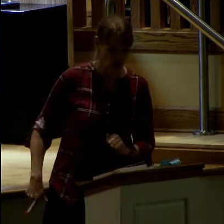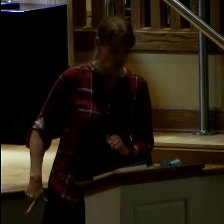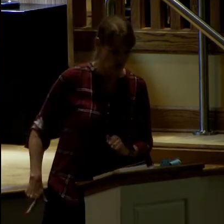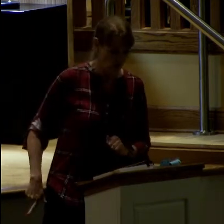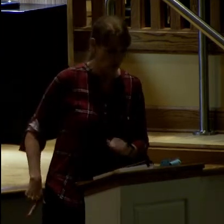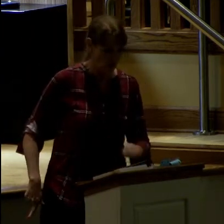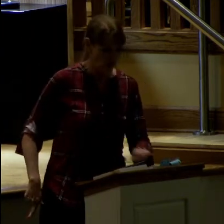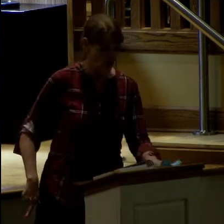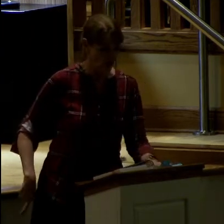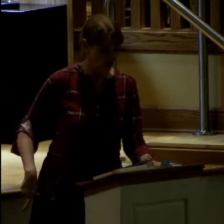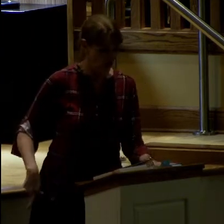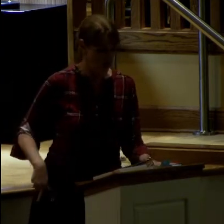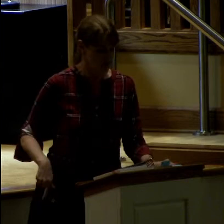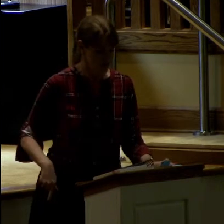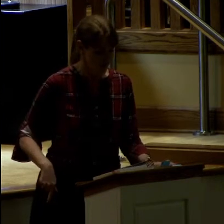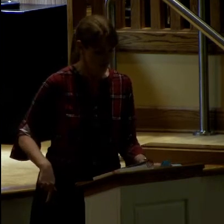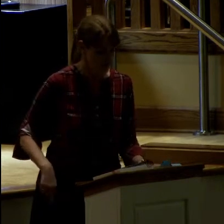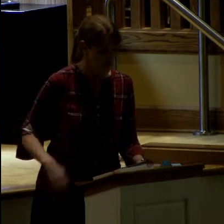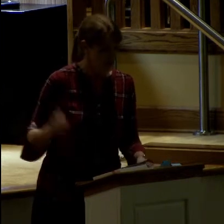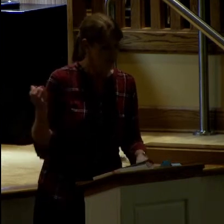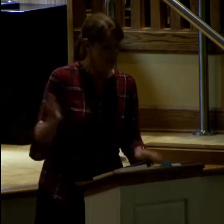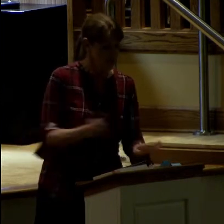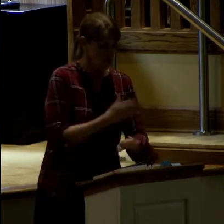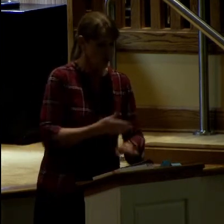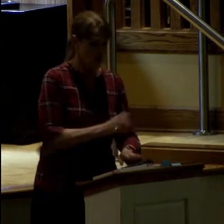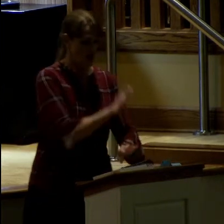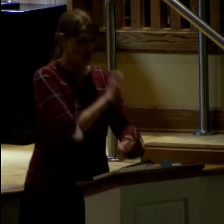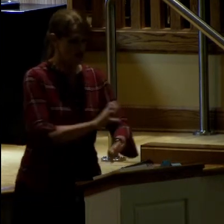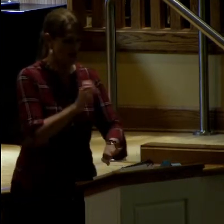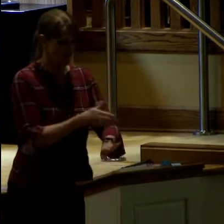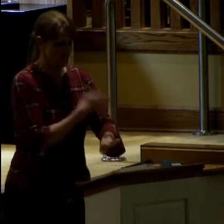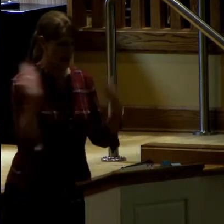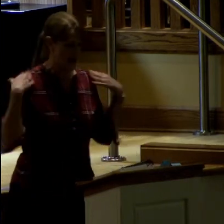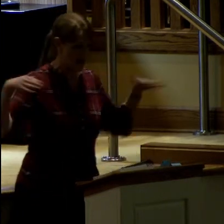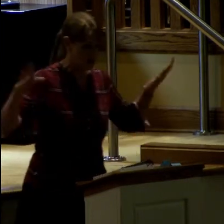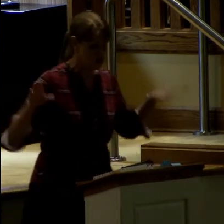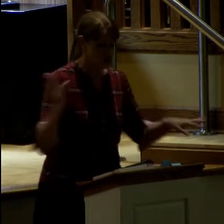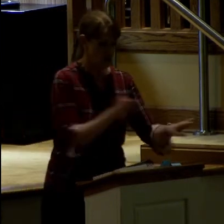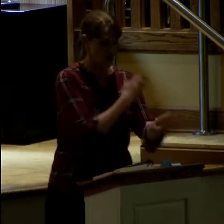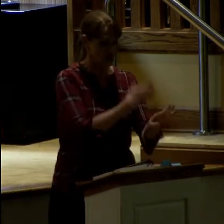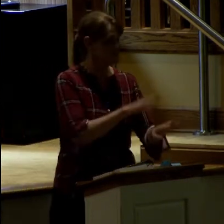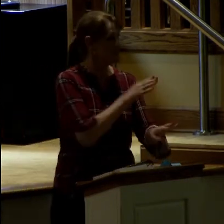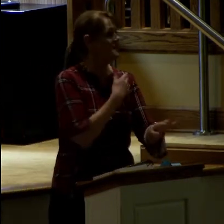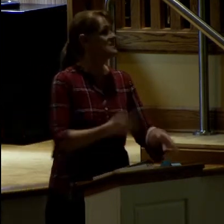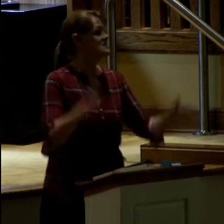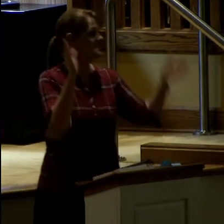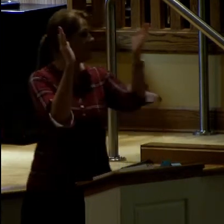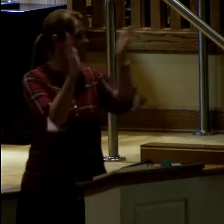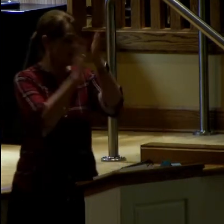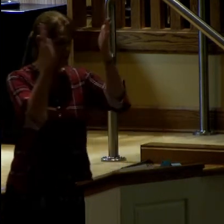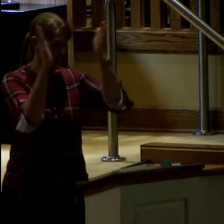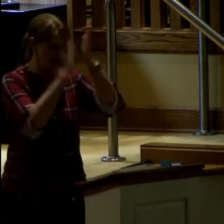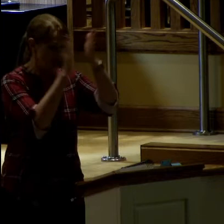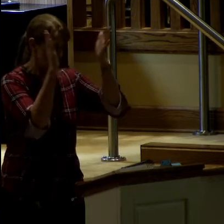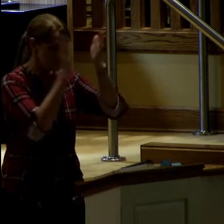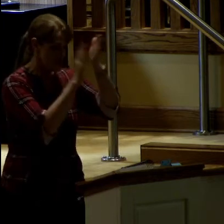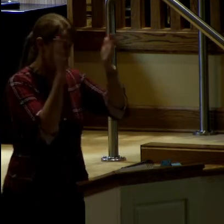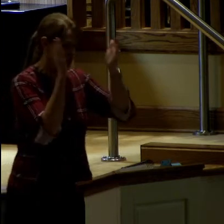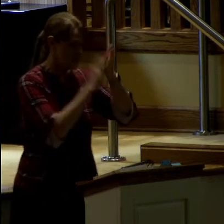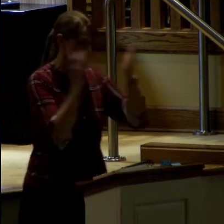the Lord. Sing choirs of angels, sing in